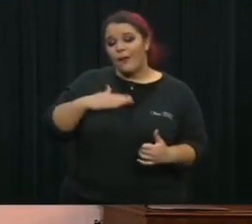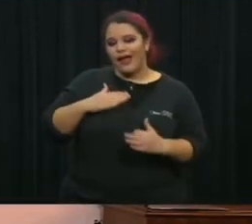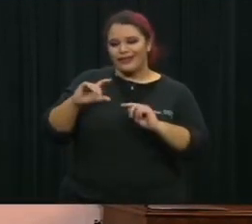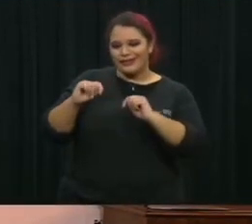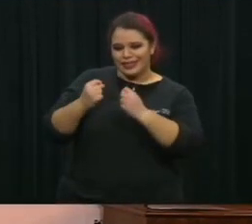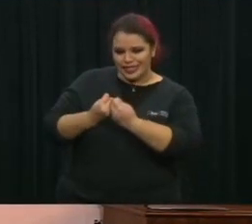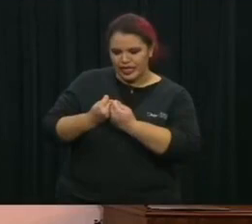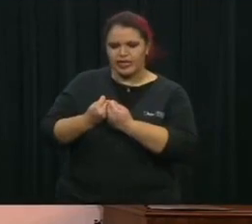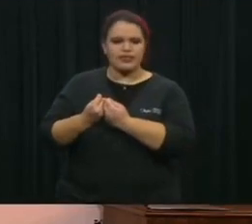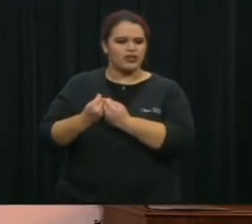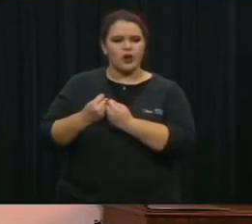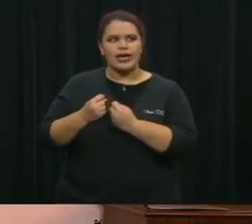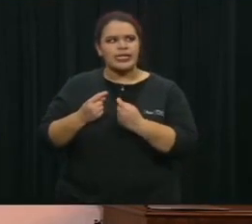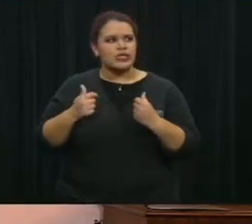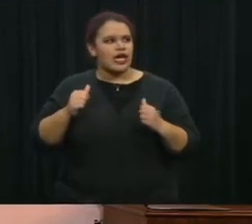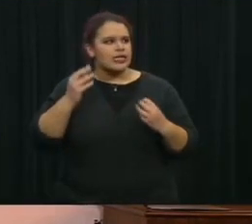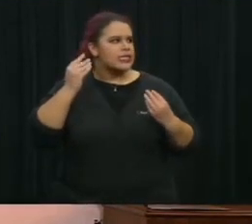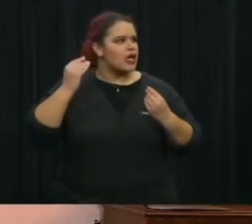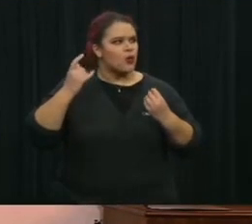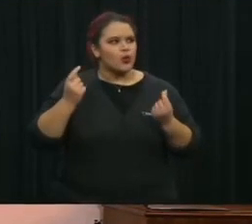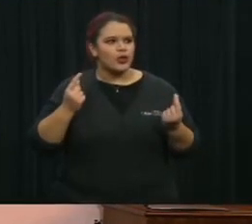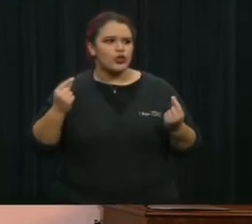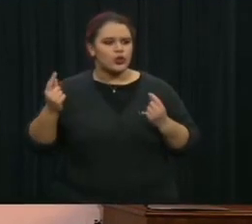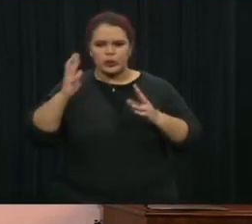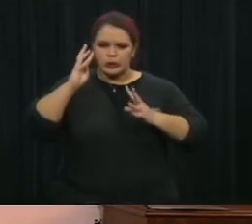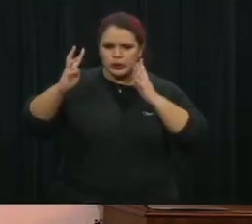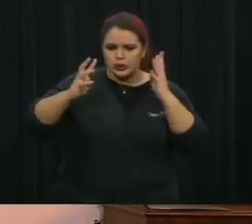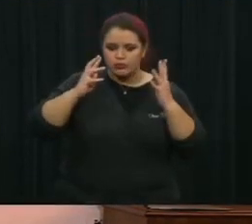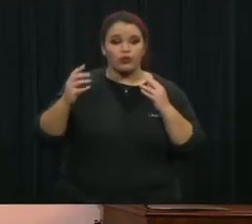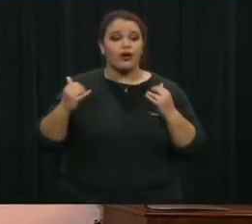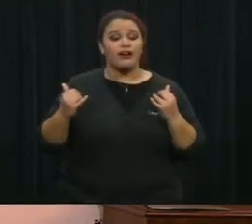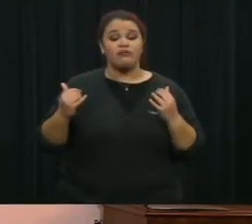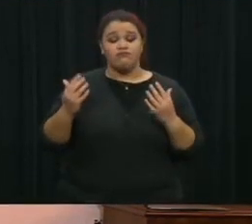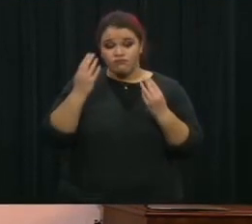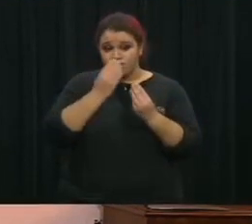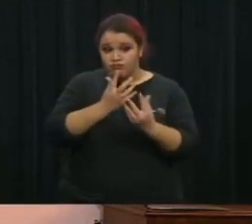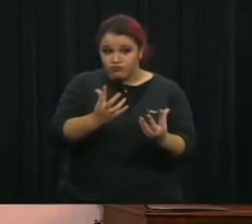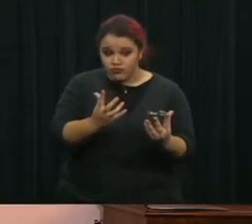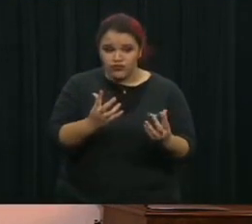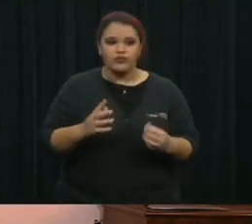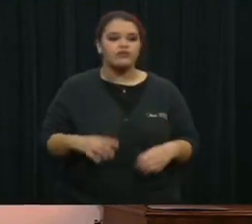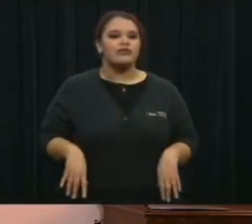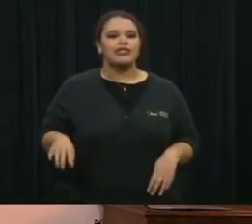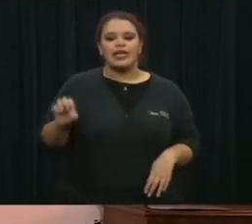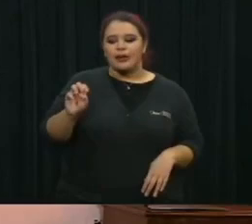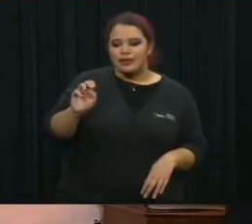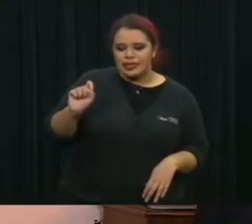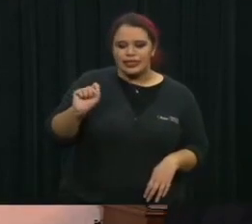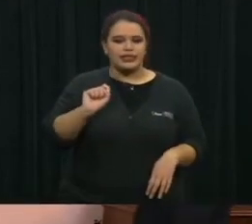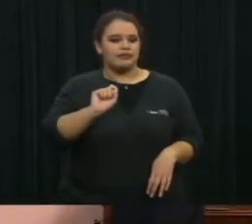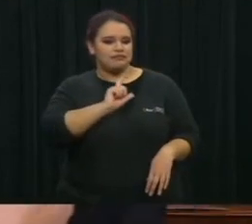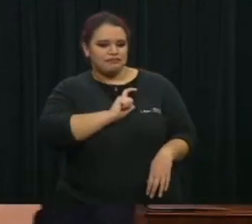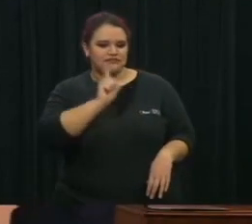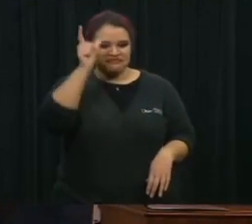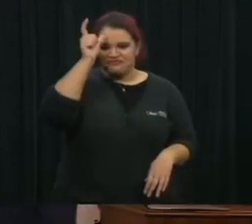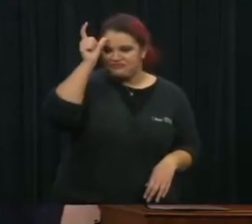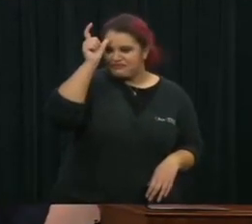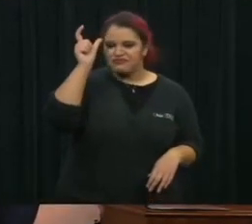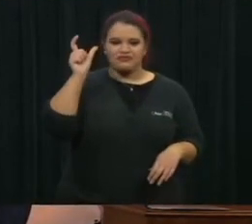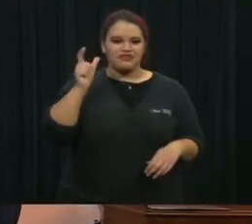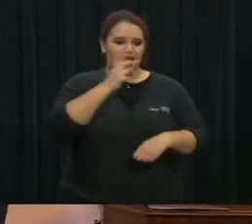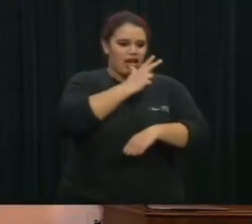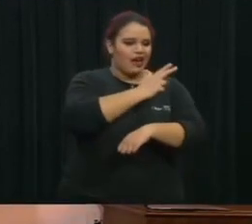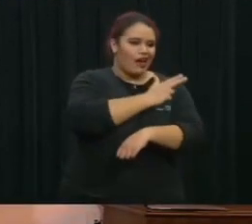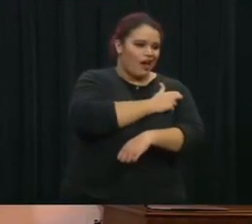are inventing things, but right now, first responders, healthcare workers, people at high risk, certainly people associated with a case